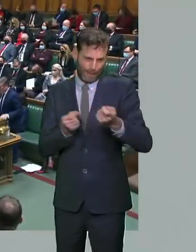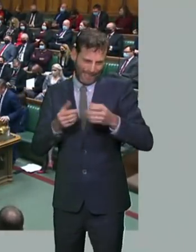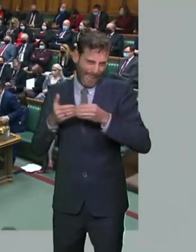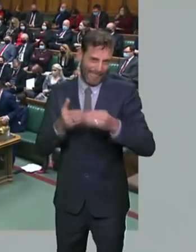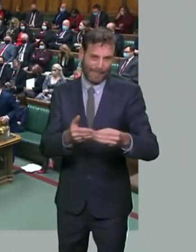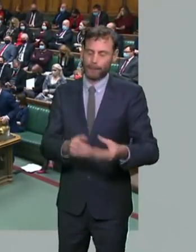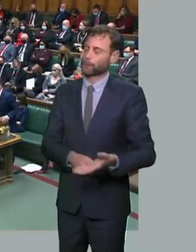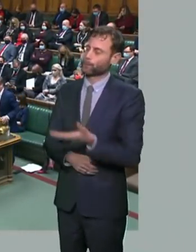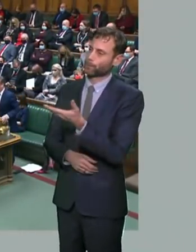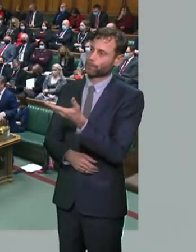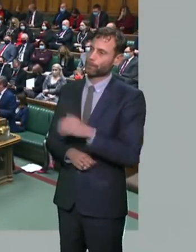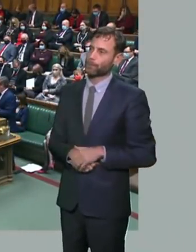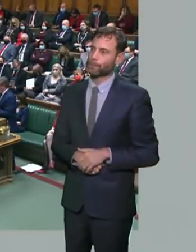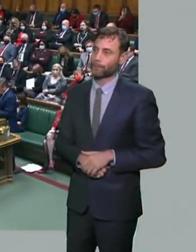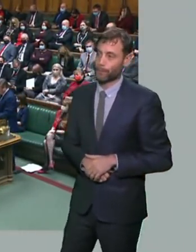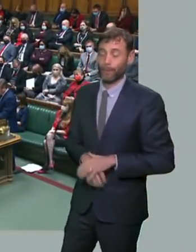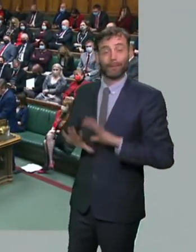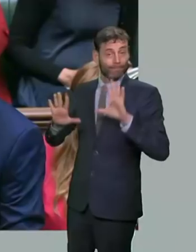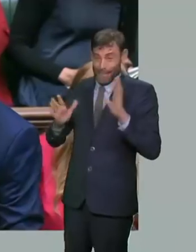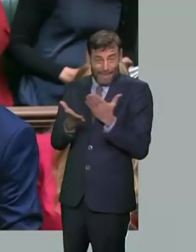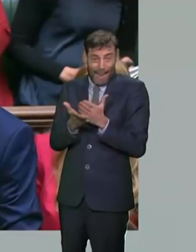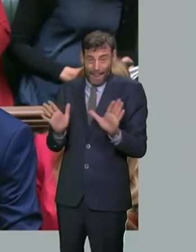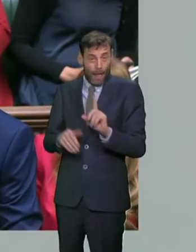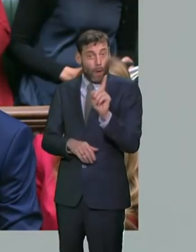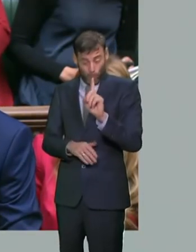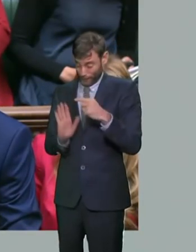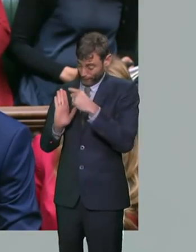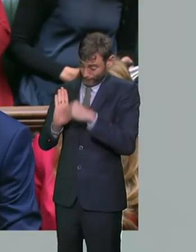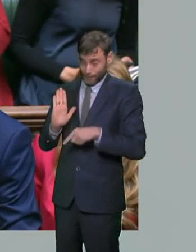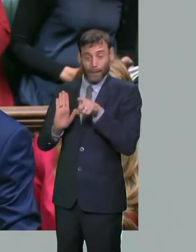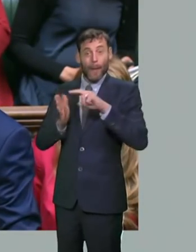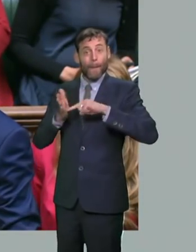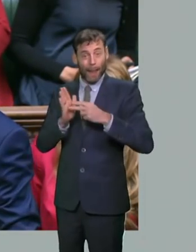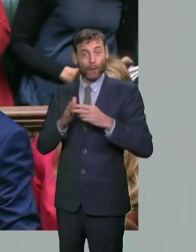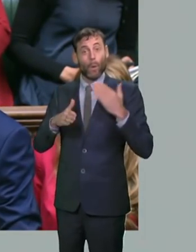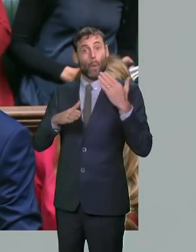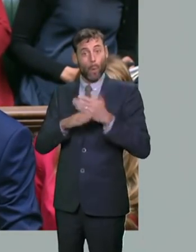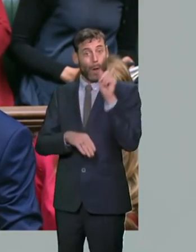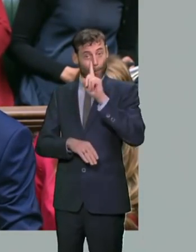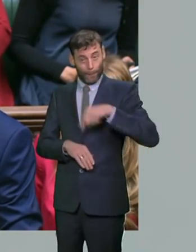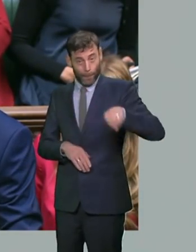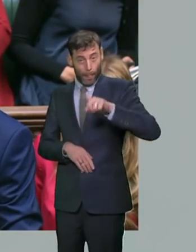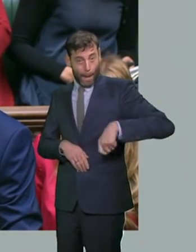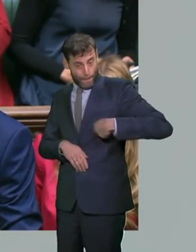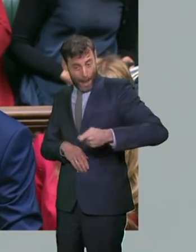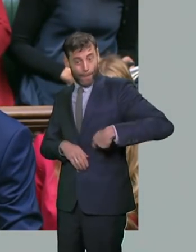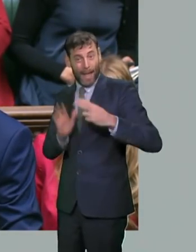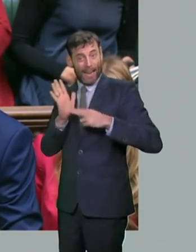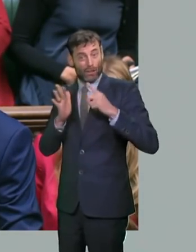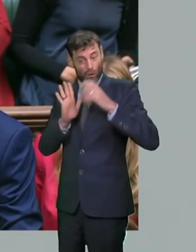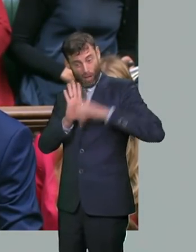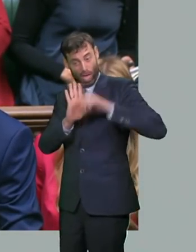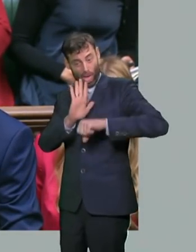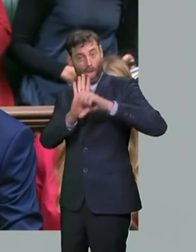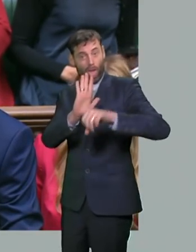Mr. Speaker, there's no getting away from it. Working people are being asked to pay twice. During their working lives, they'll pay much